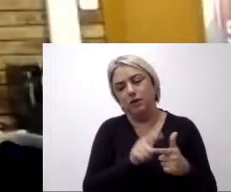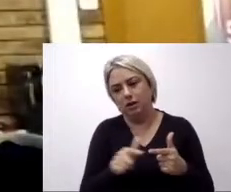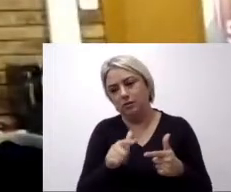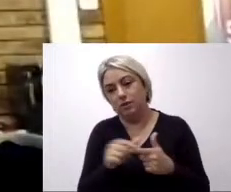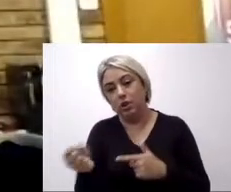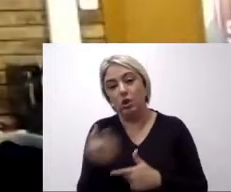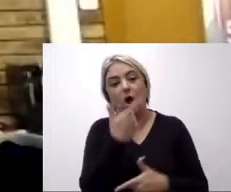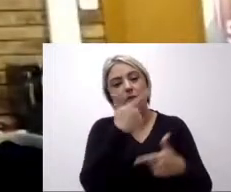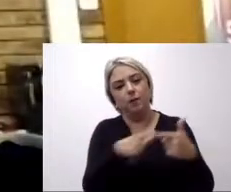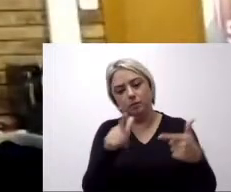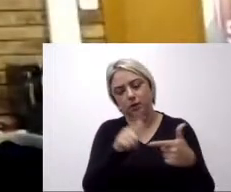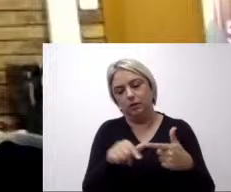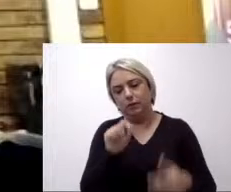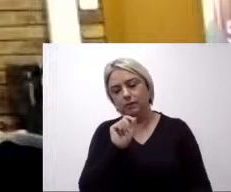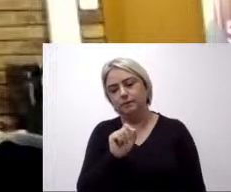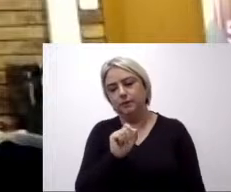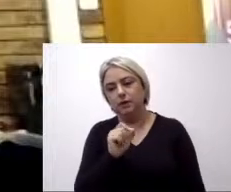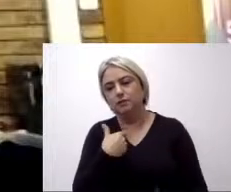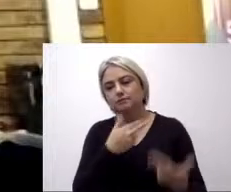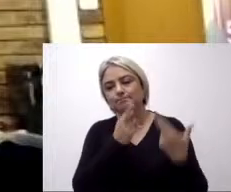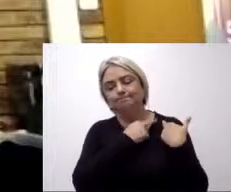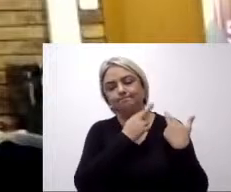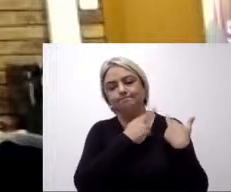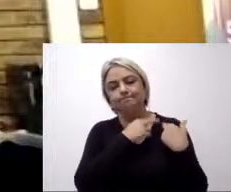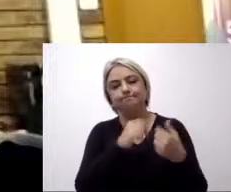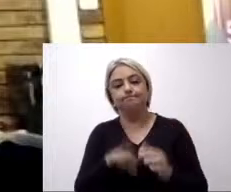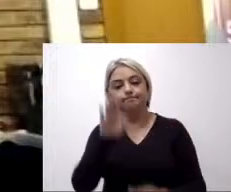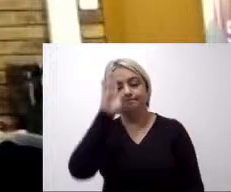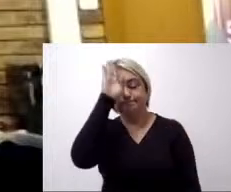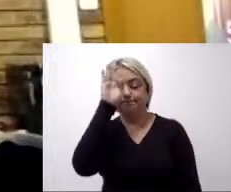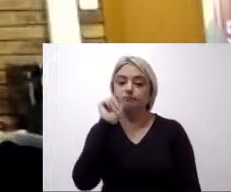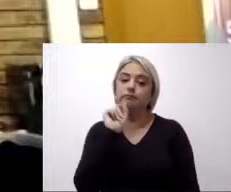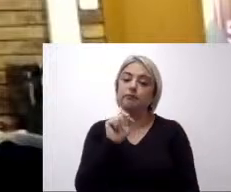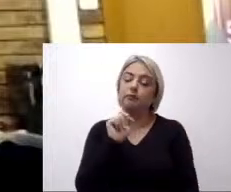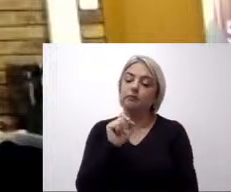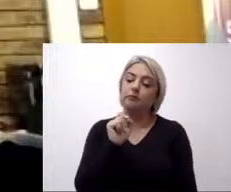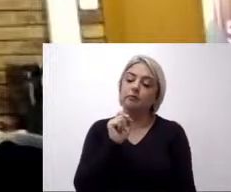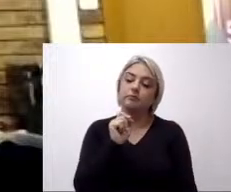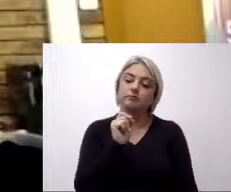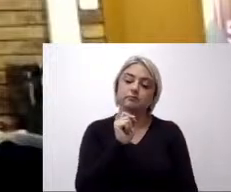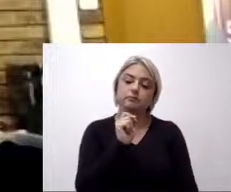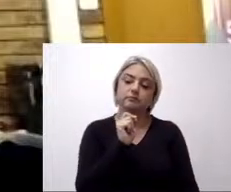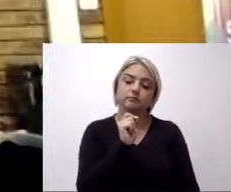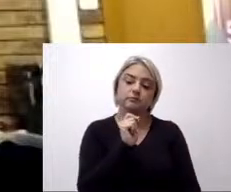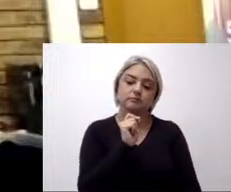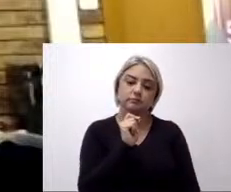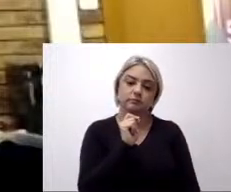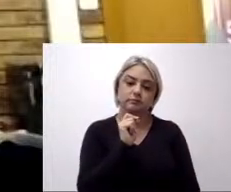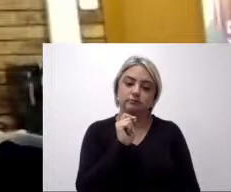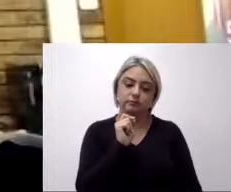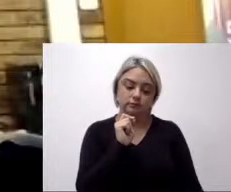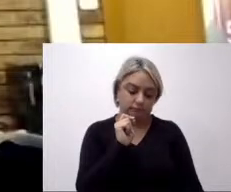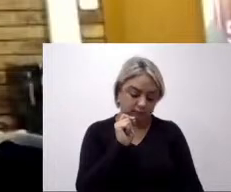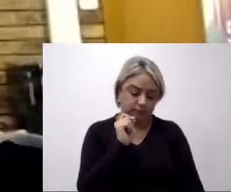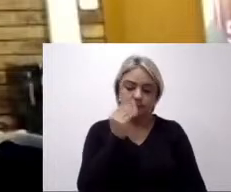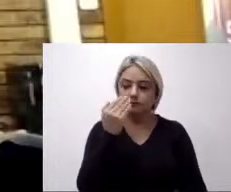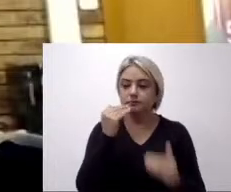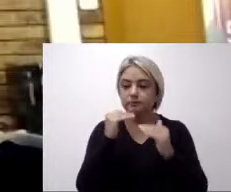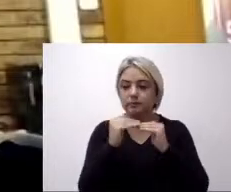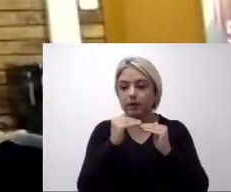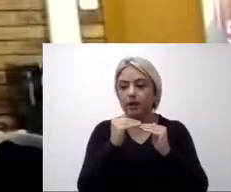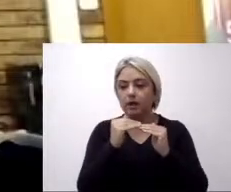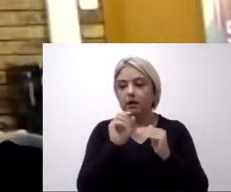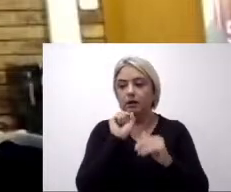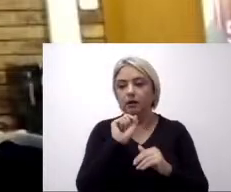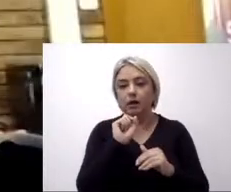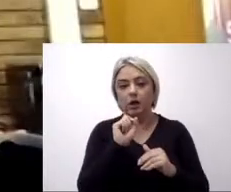role? It's Wildavsky who say that, and I really in agreement with this. Probably one of the most important role of a